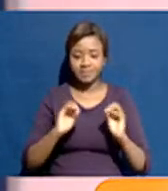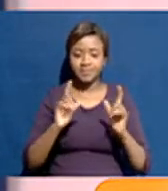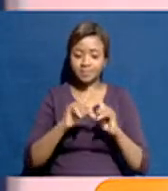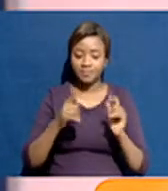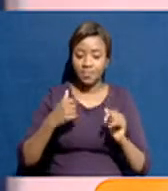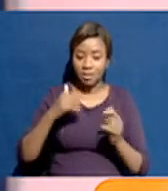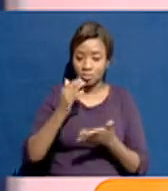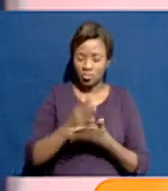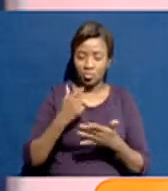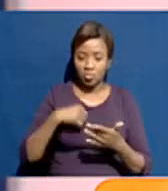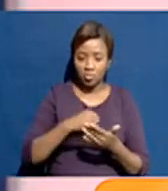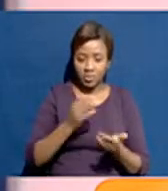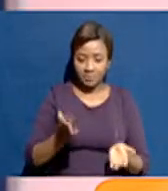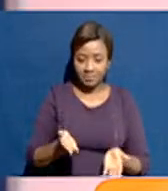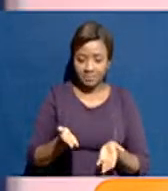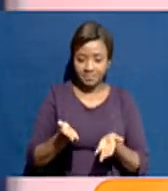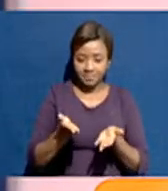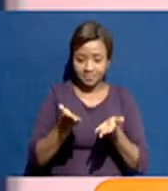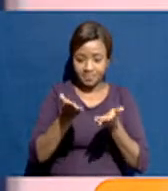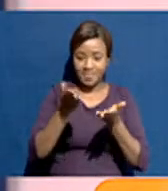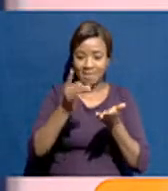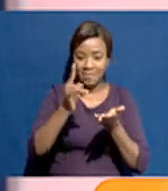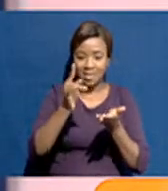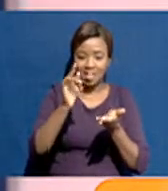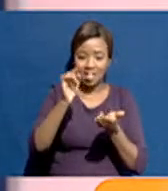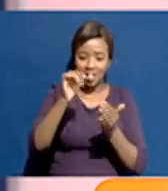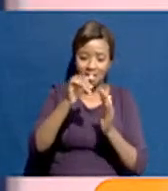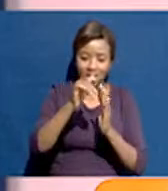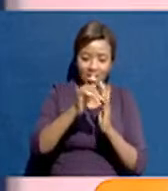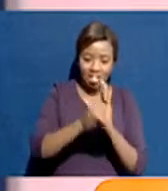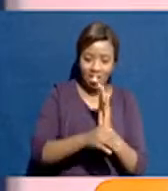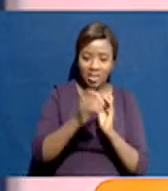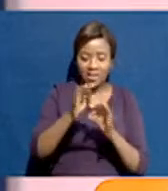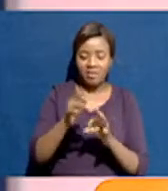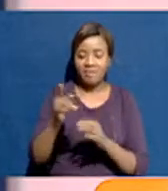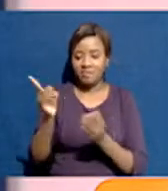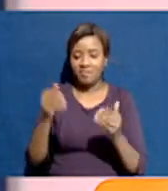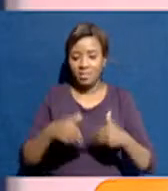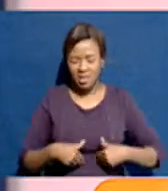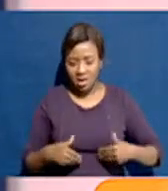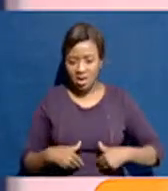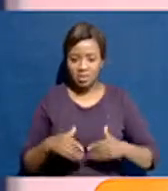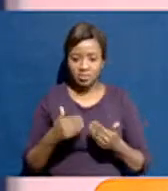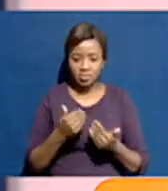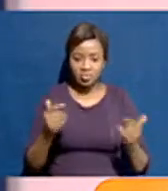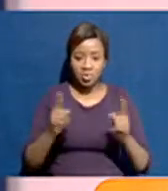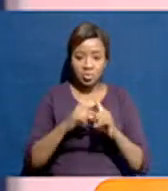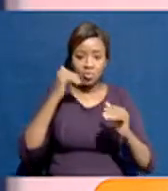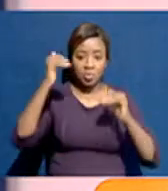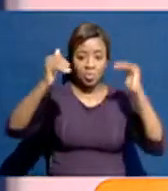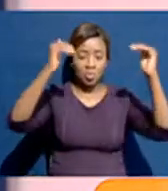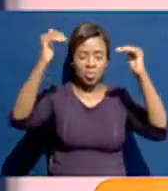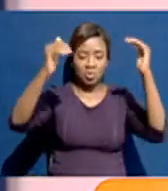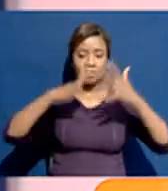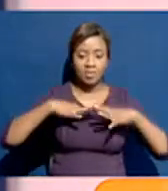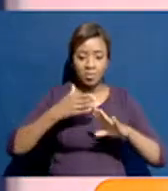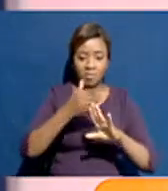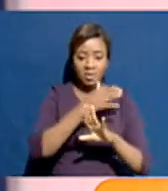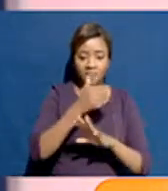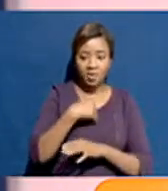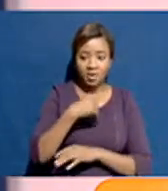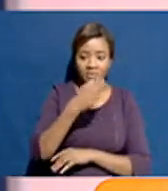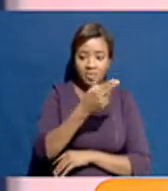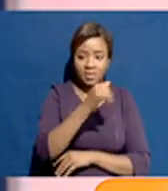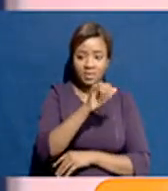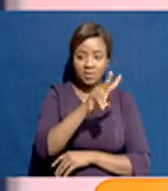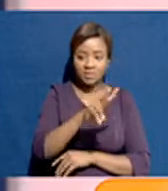back by the new infections among children and among adolescents. And then again, we see that the older generation that had HIV